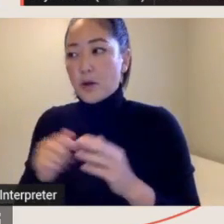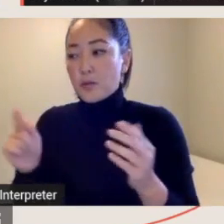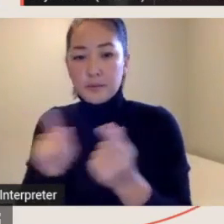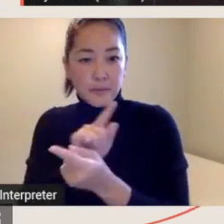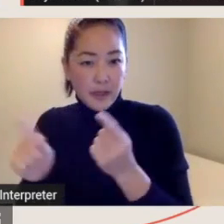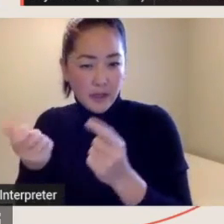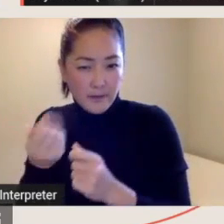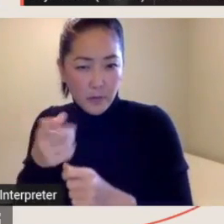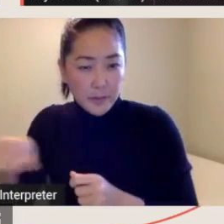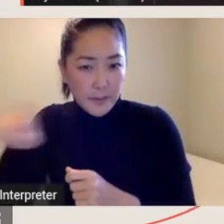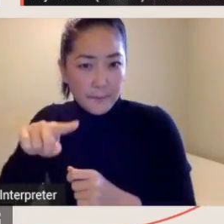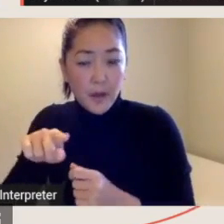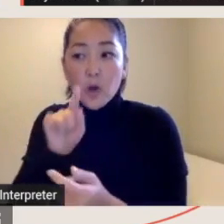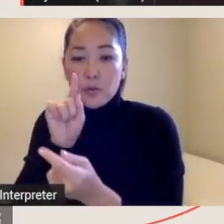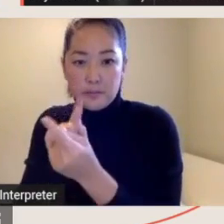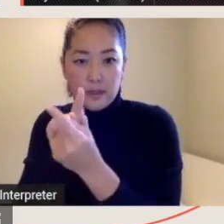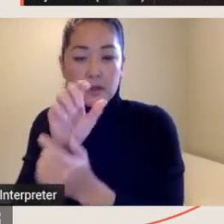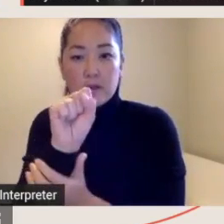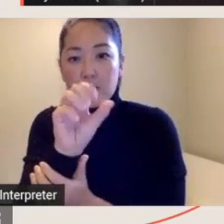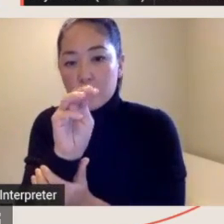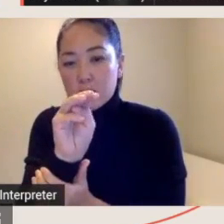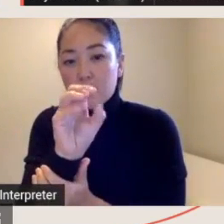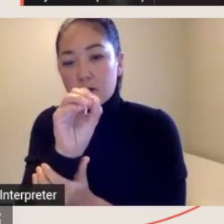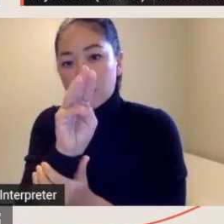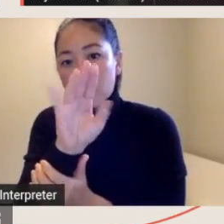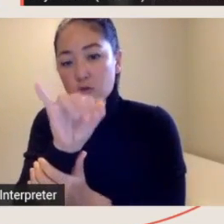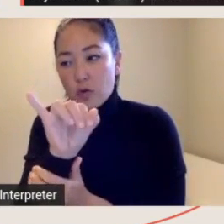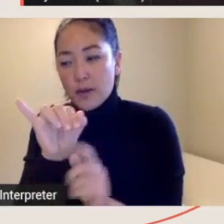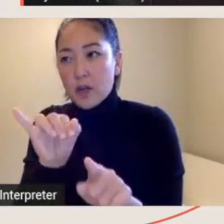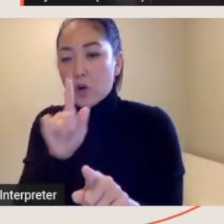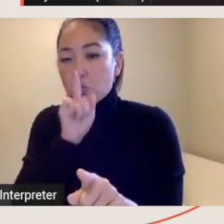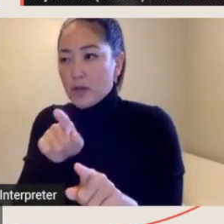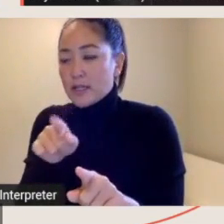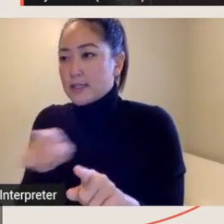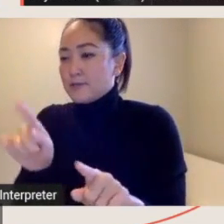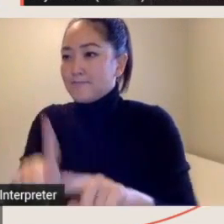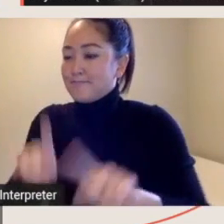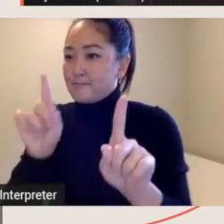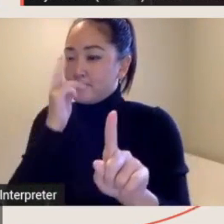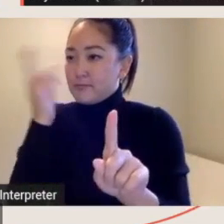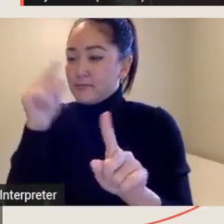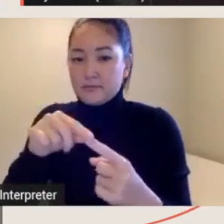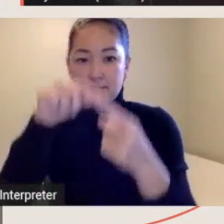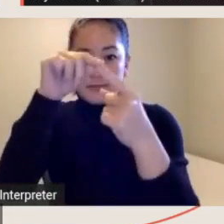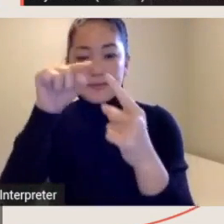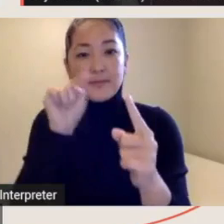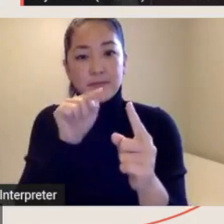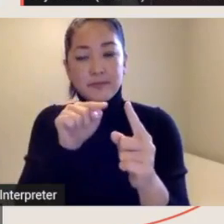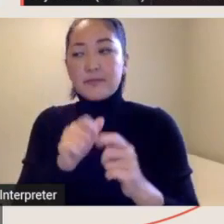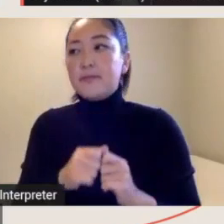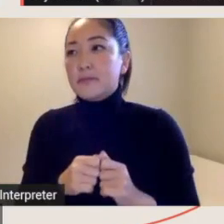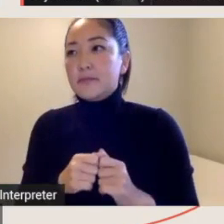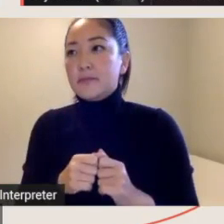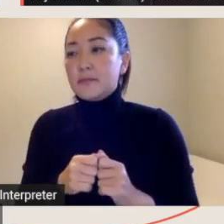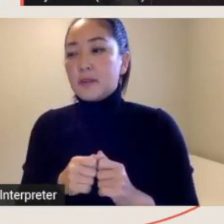and there we met Somi, and she really stand out from everyone else. And we told ourselves,